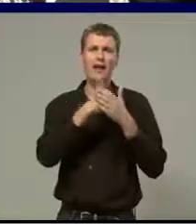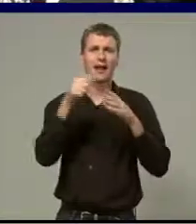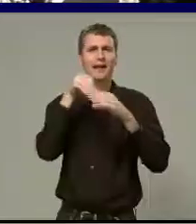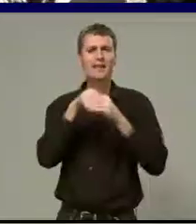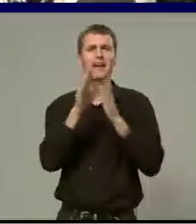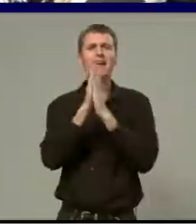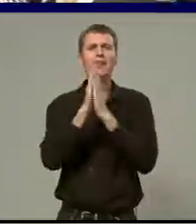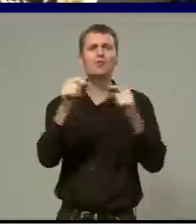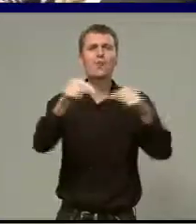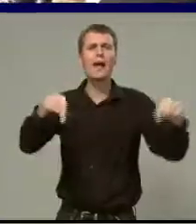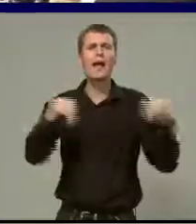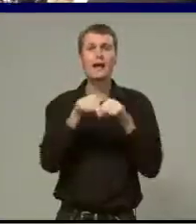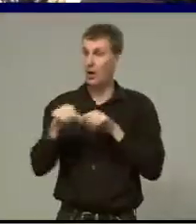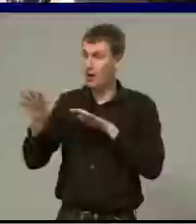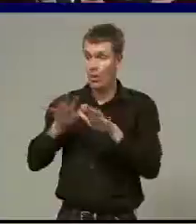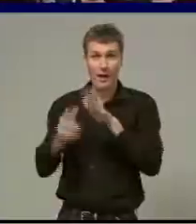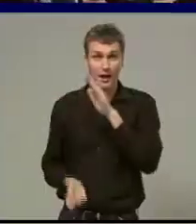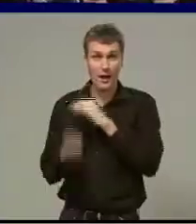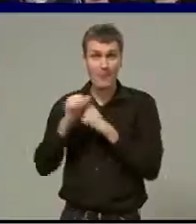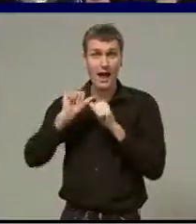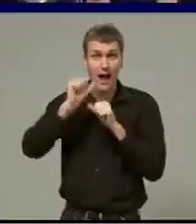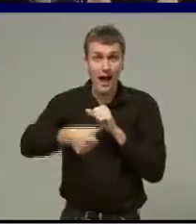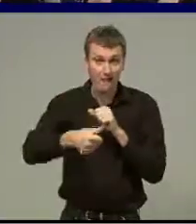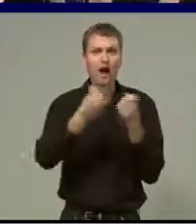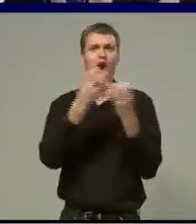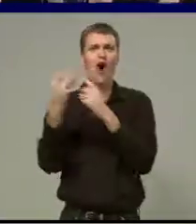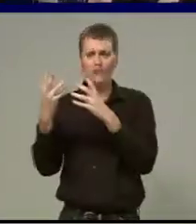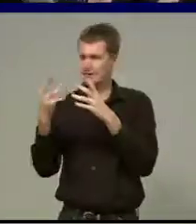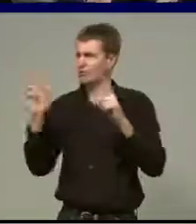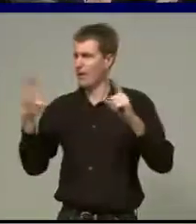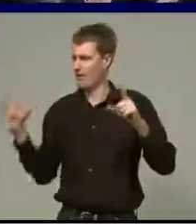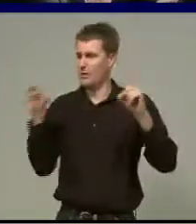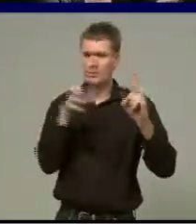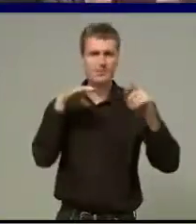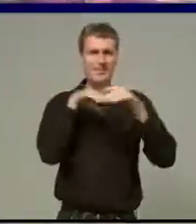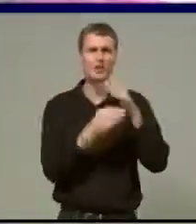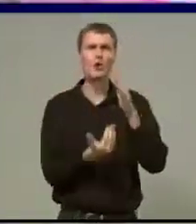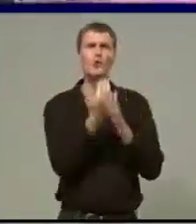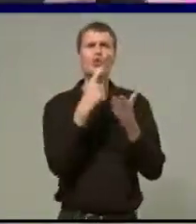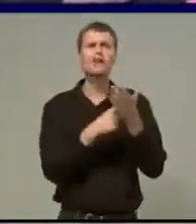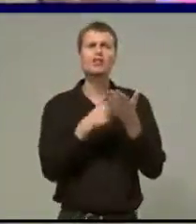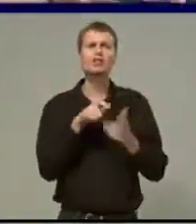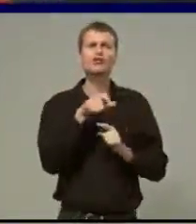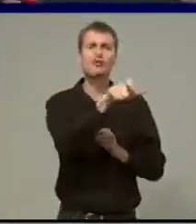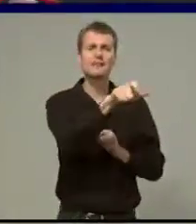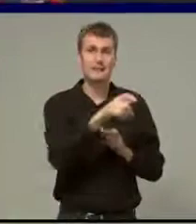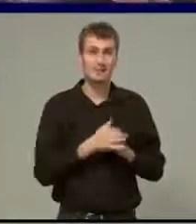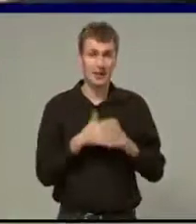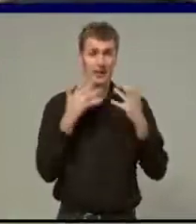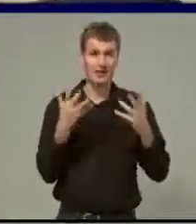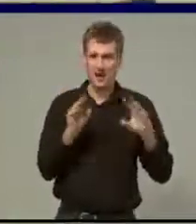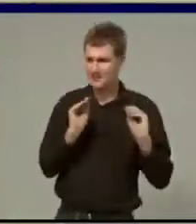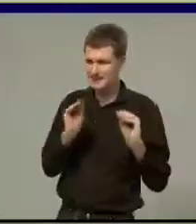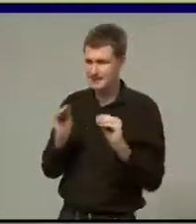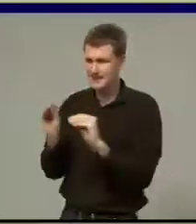Square, but following the quakes is often found with his apprentices at New Regent Street. Now he's preparing the next generation